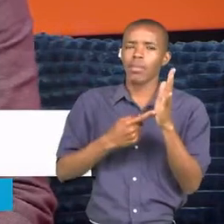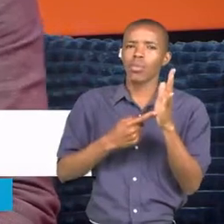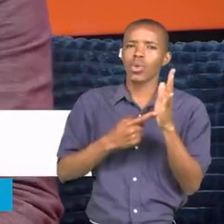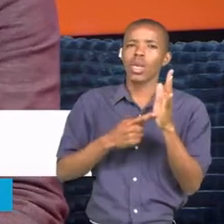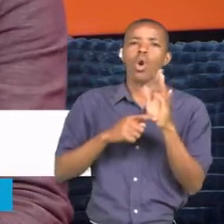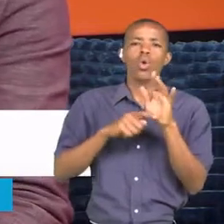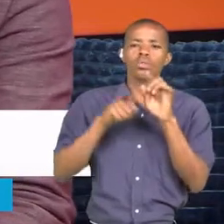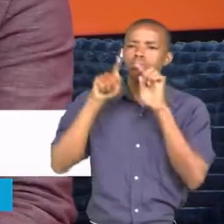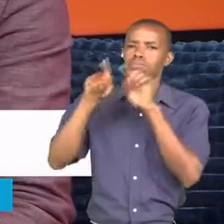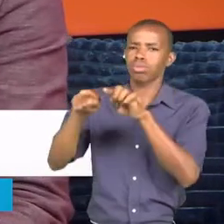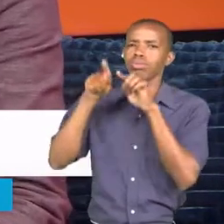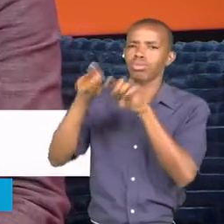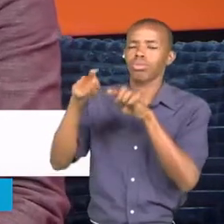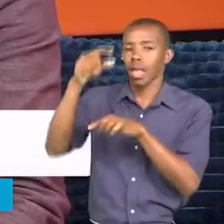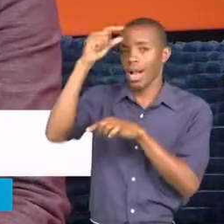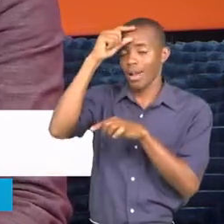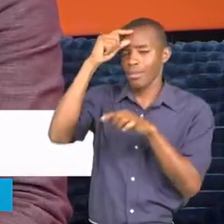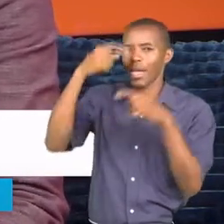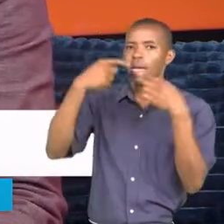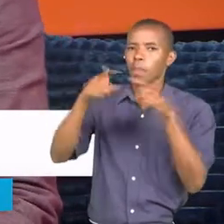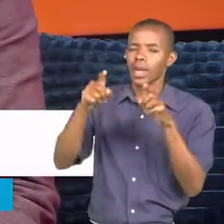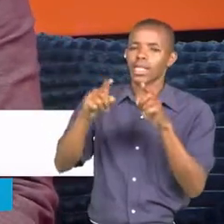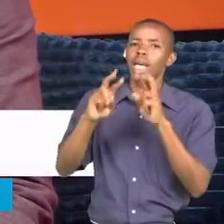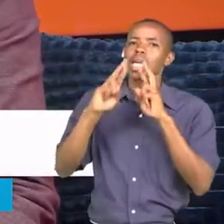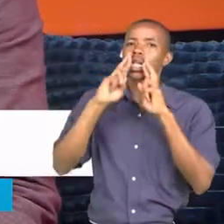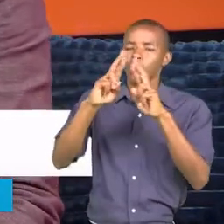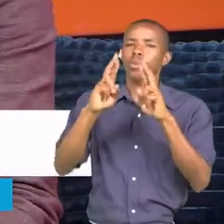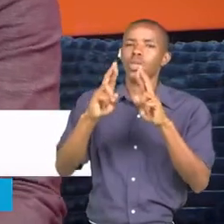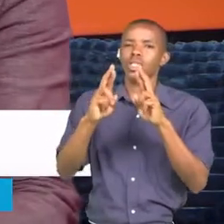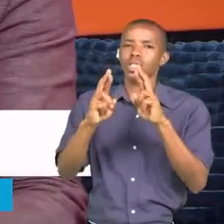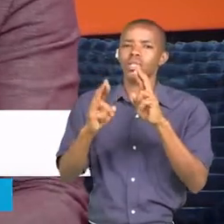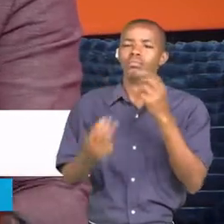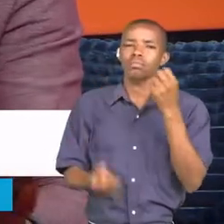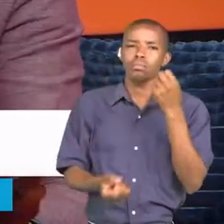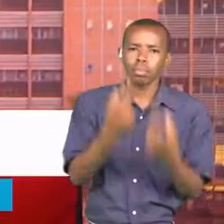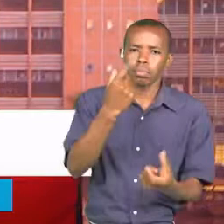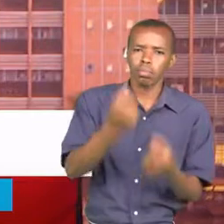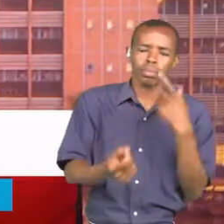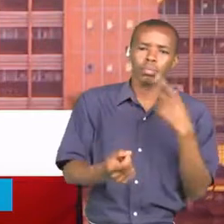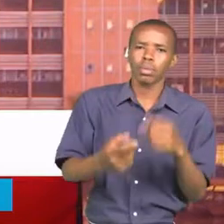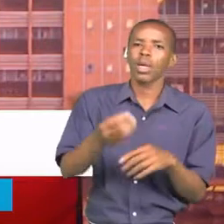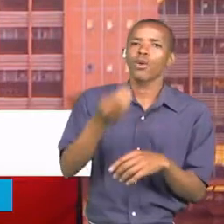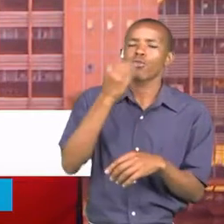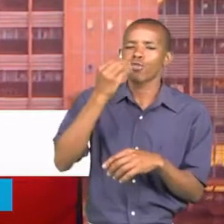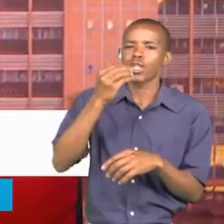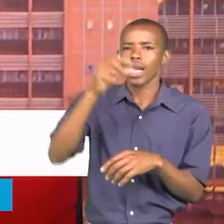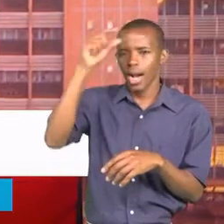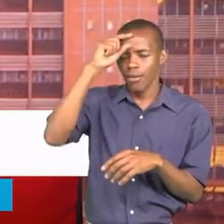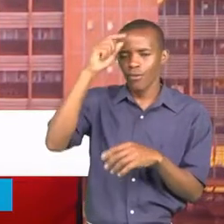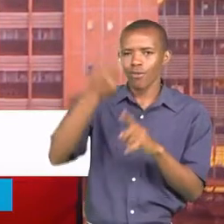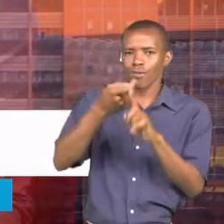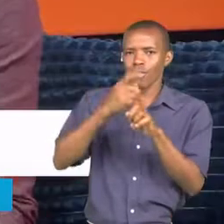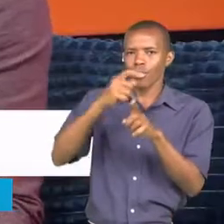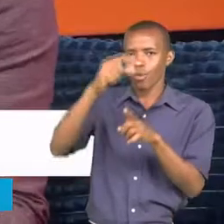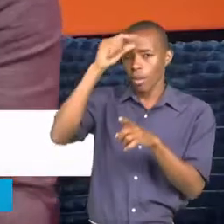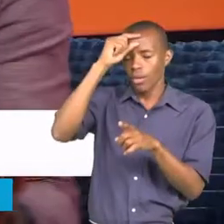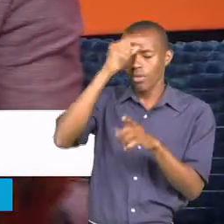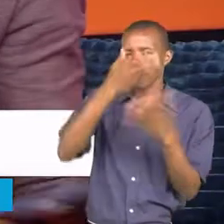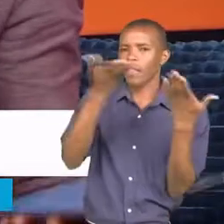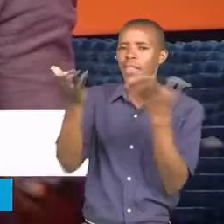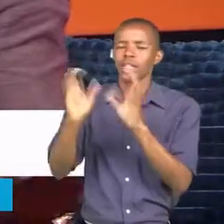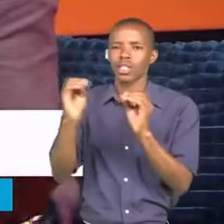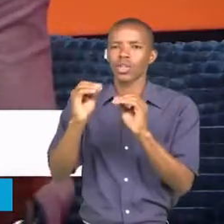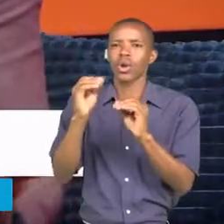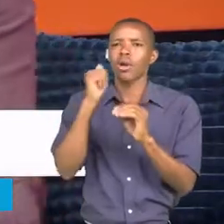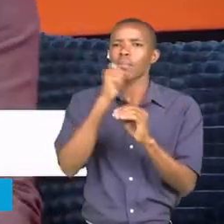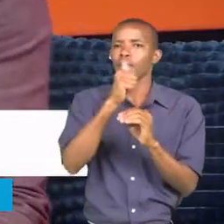fingers towards the government, but these reports are coming in that no relief food from the government has hit the ground, but private, like people who have